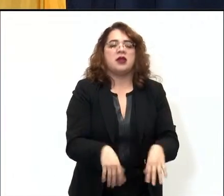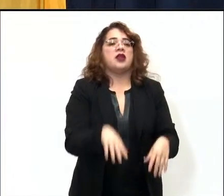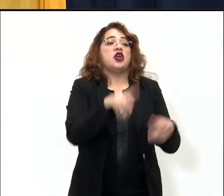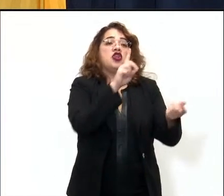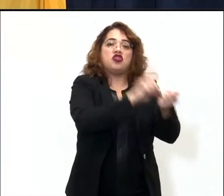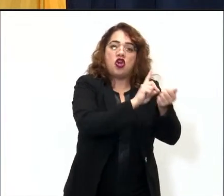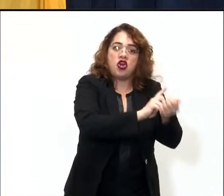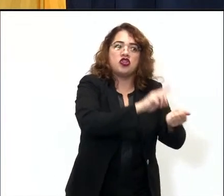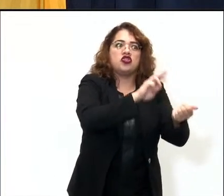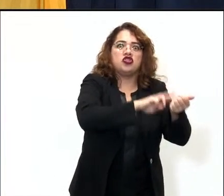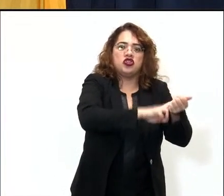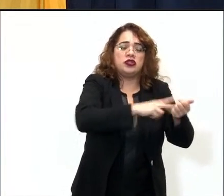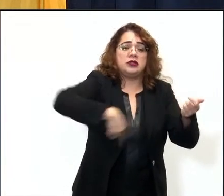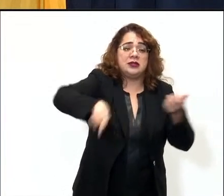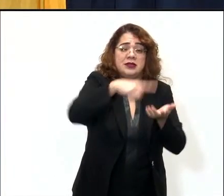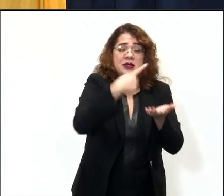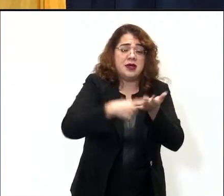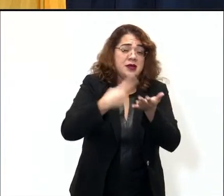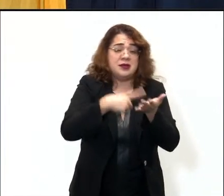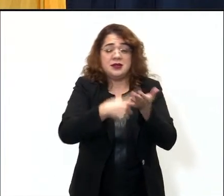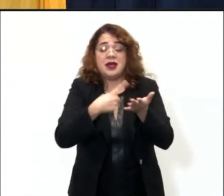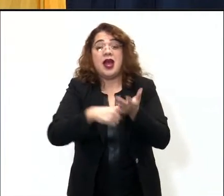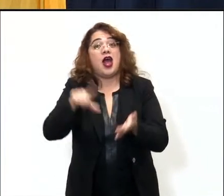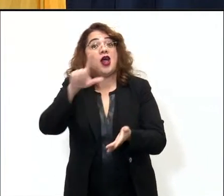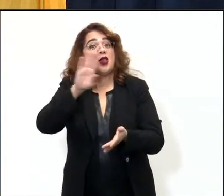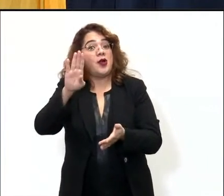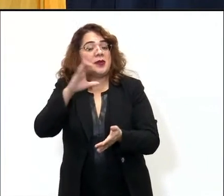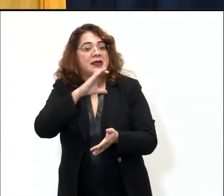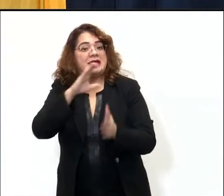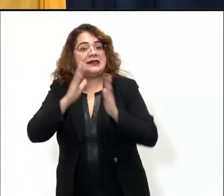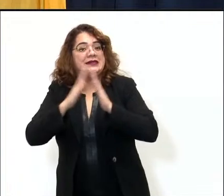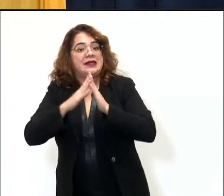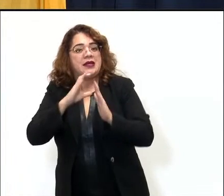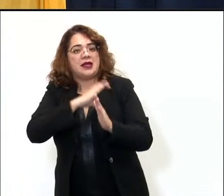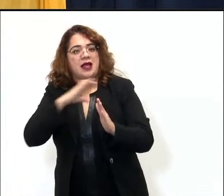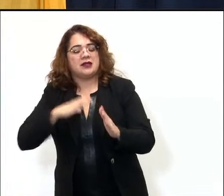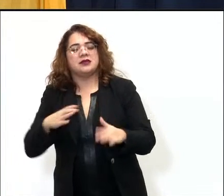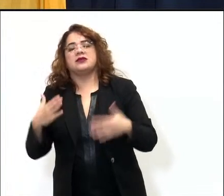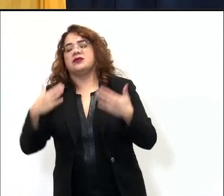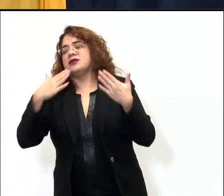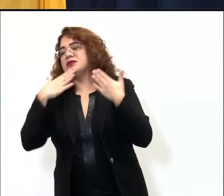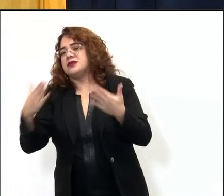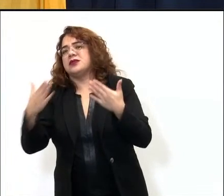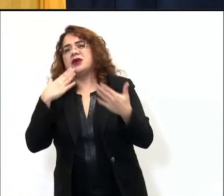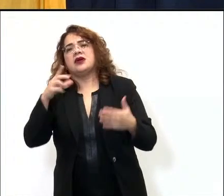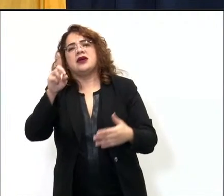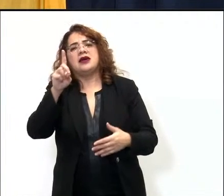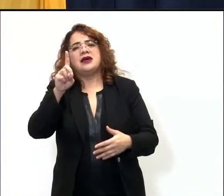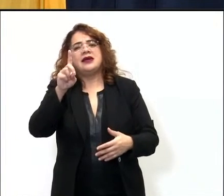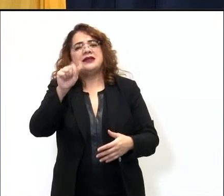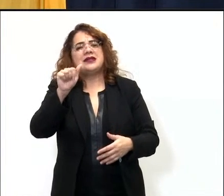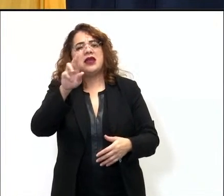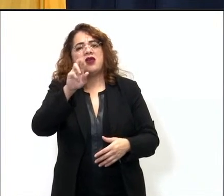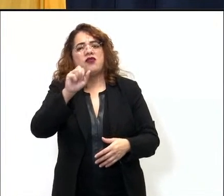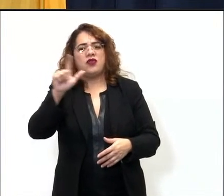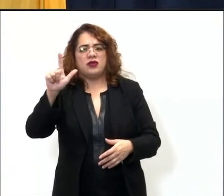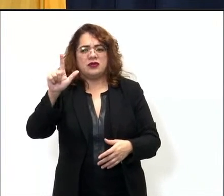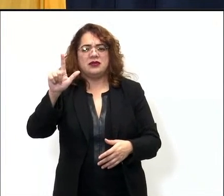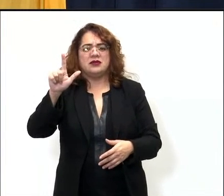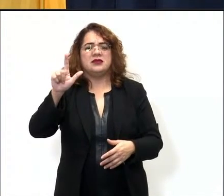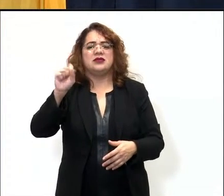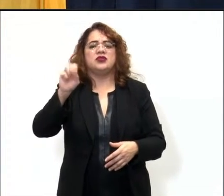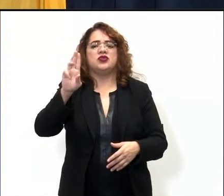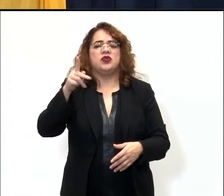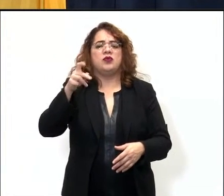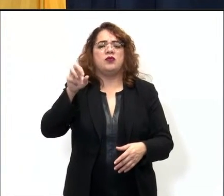this incredible achievement, including, of course, our own Long Beach City Council. And I want to especially thank Councilman Darryl Supernaw, who has been such a great advocate